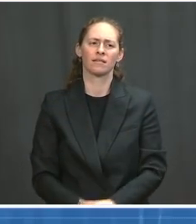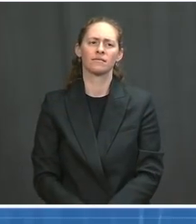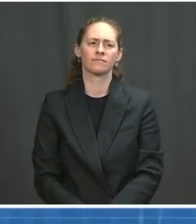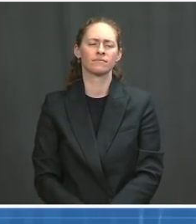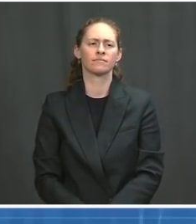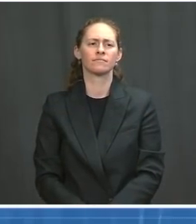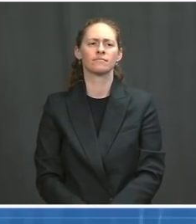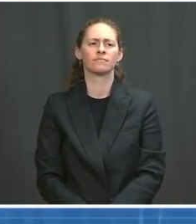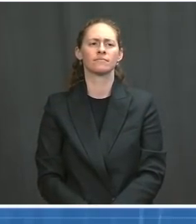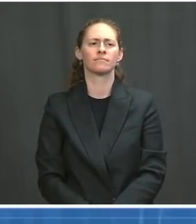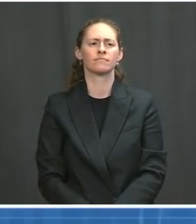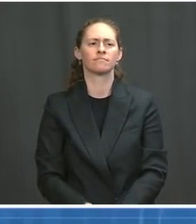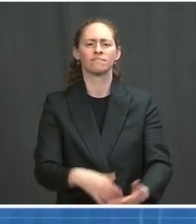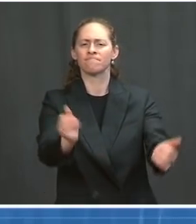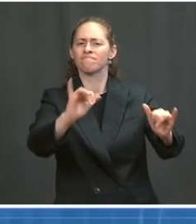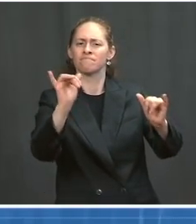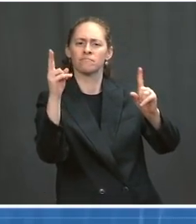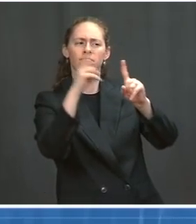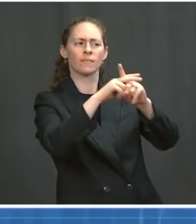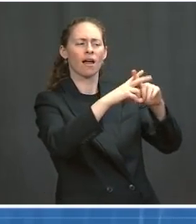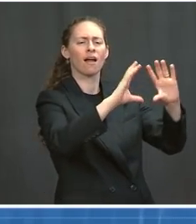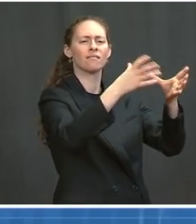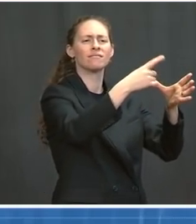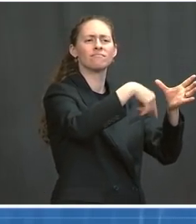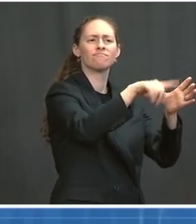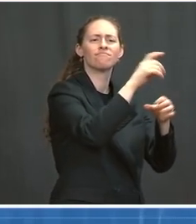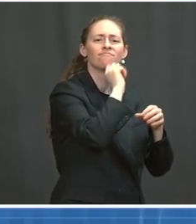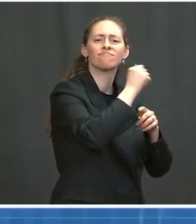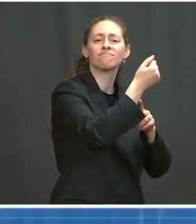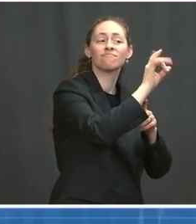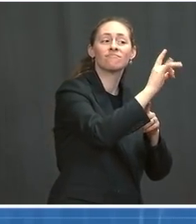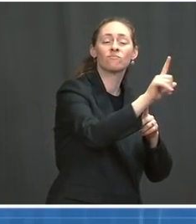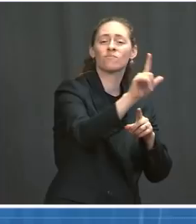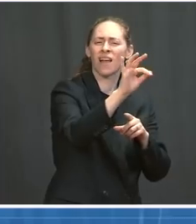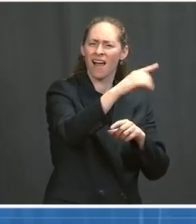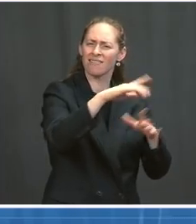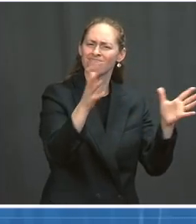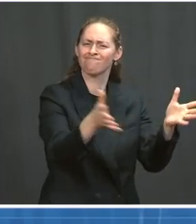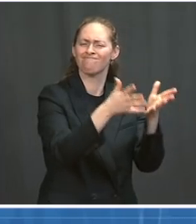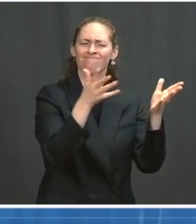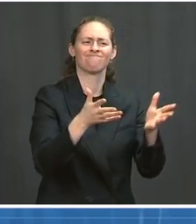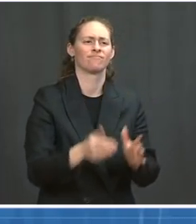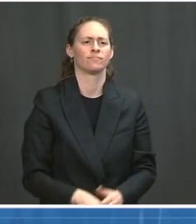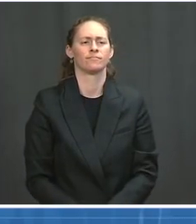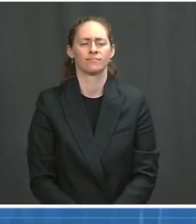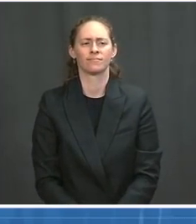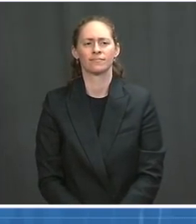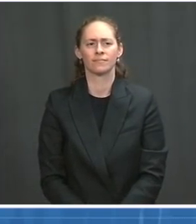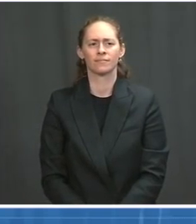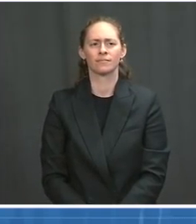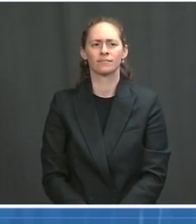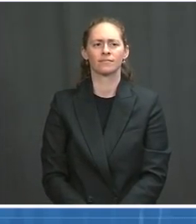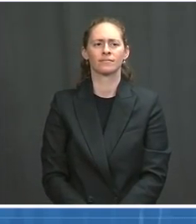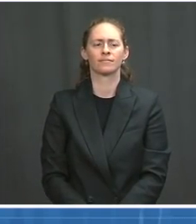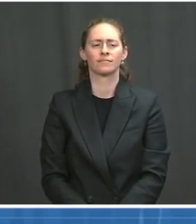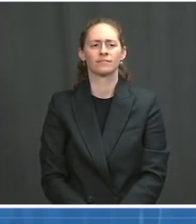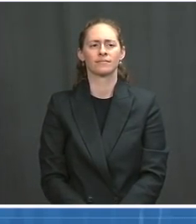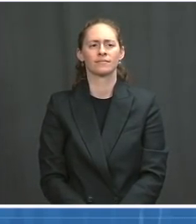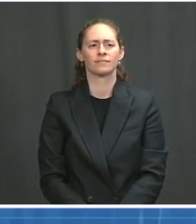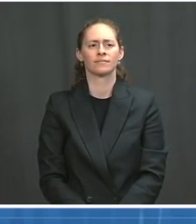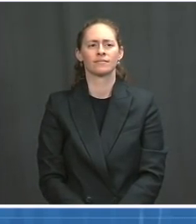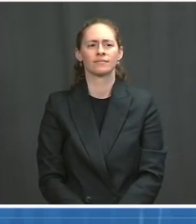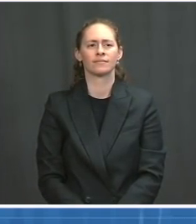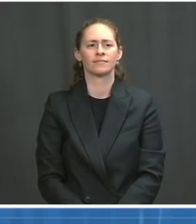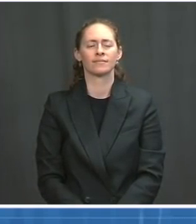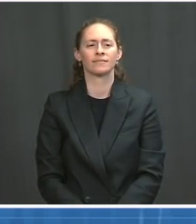may make to other people getting sick by being transmitters. So these are the messages we're going to continue to take to young people. And we're seeing more young people step up to